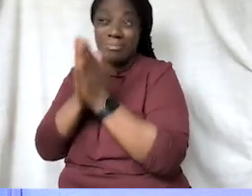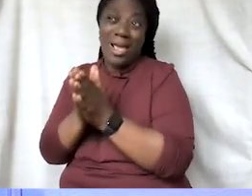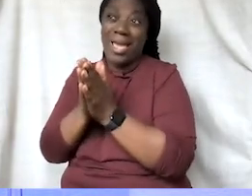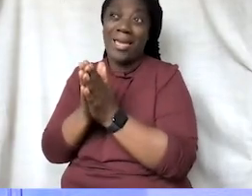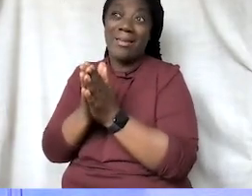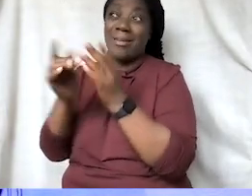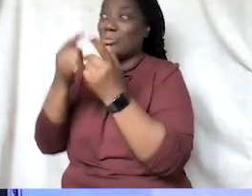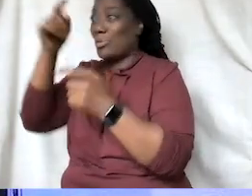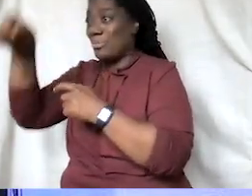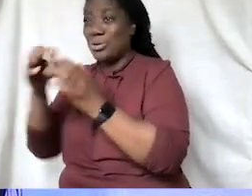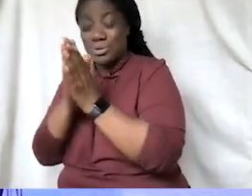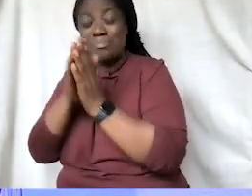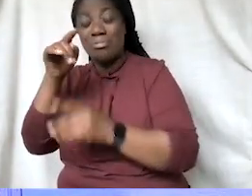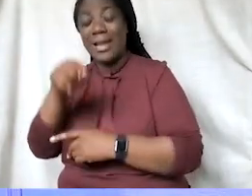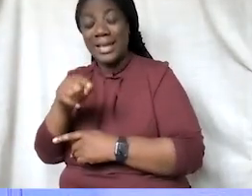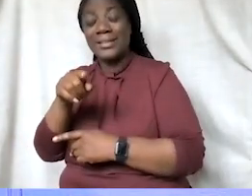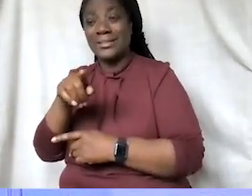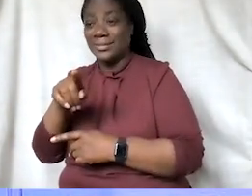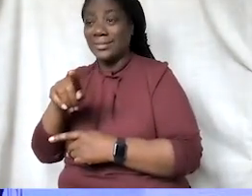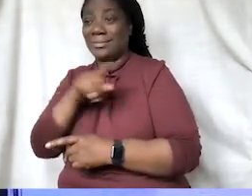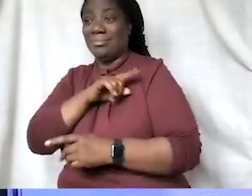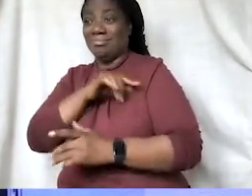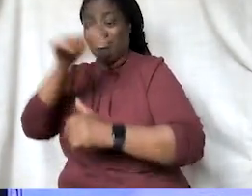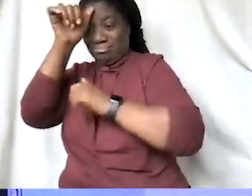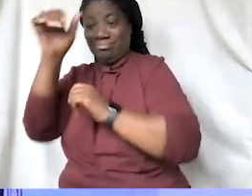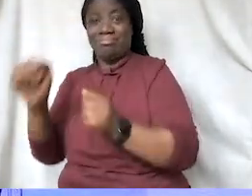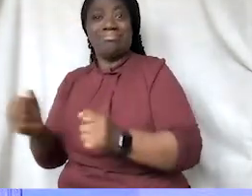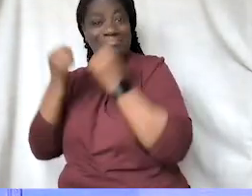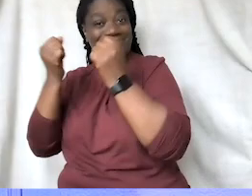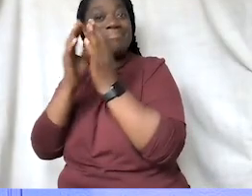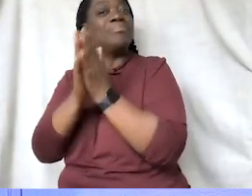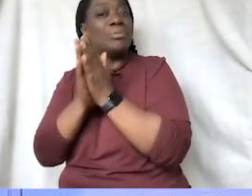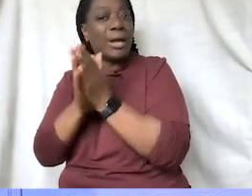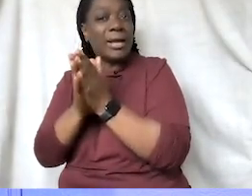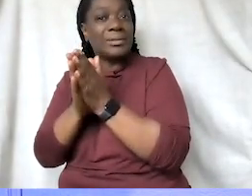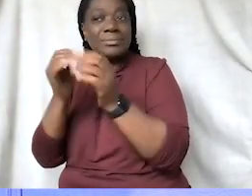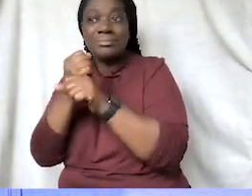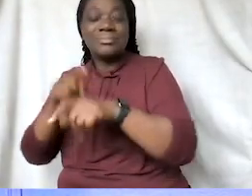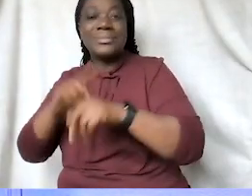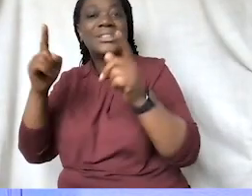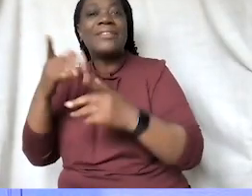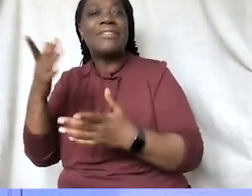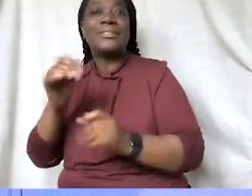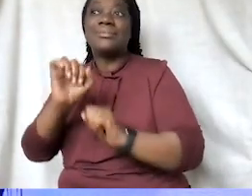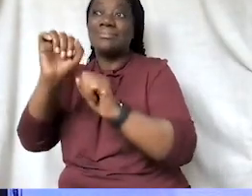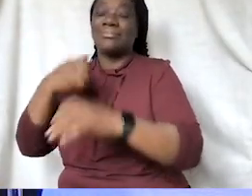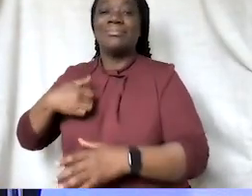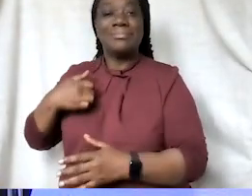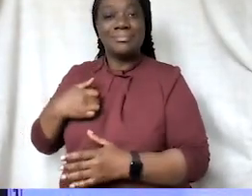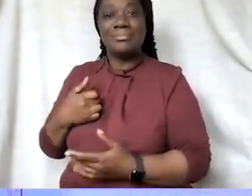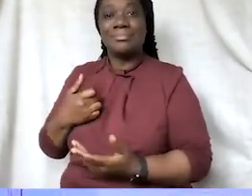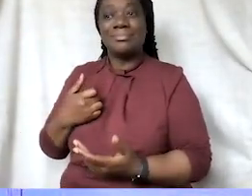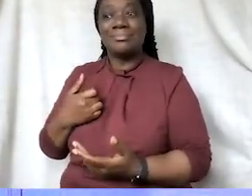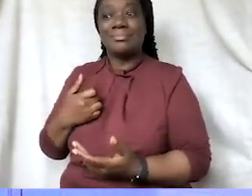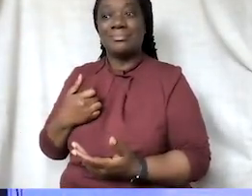someone tonight that there is power in prayer. Prayer is making a difference in your life, in the life